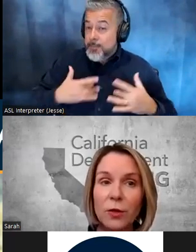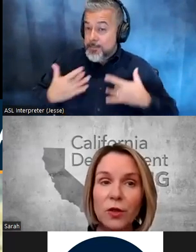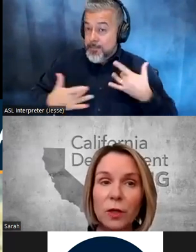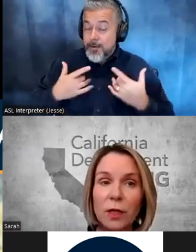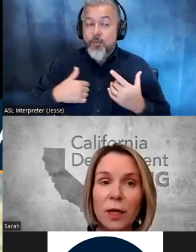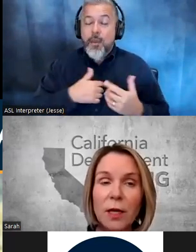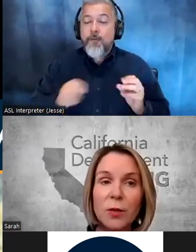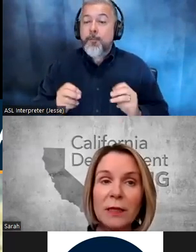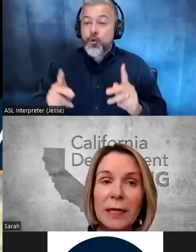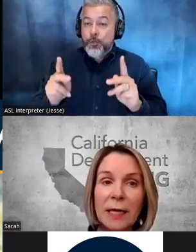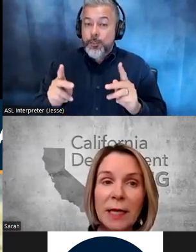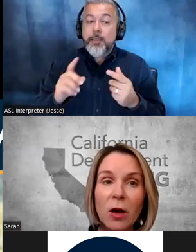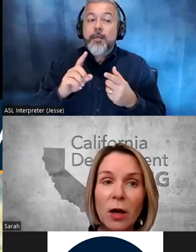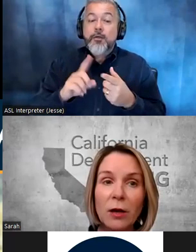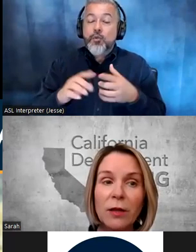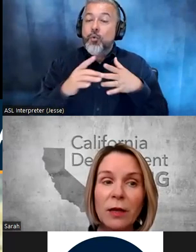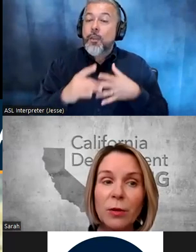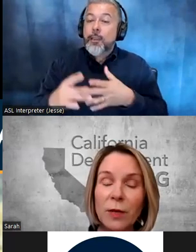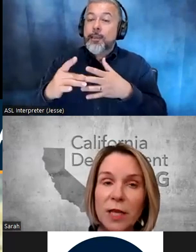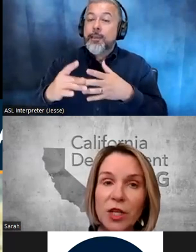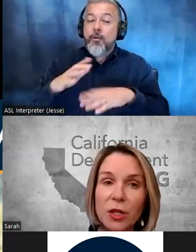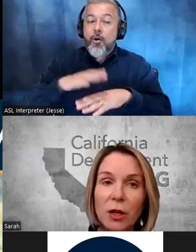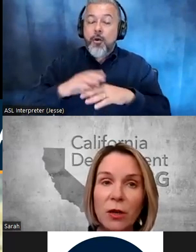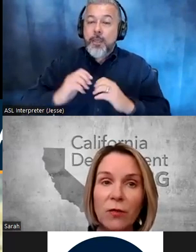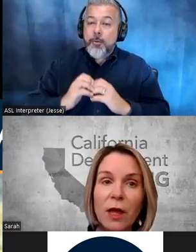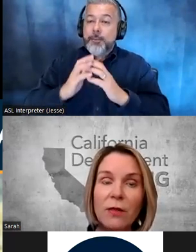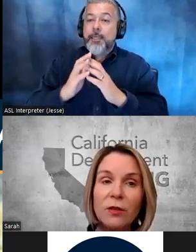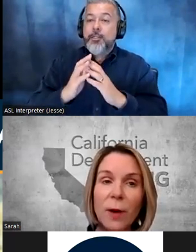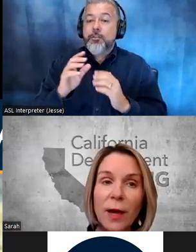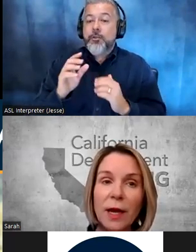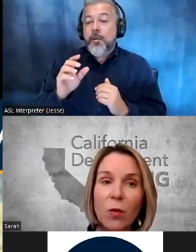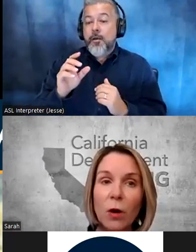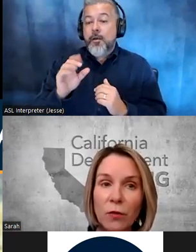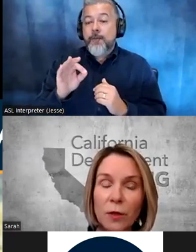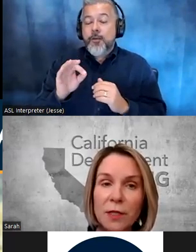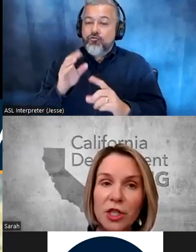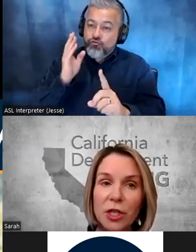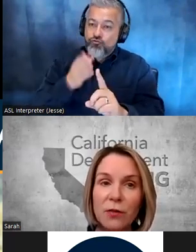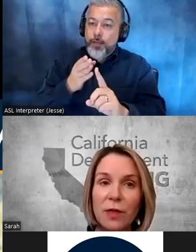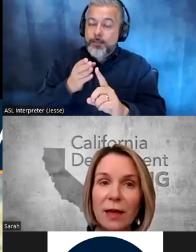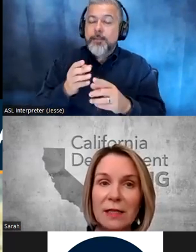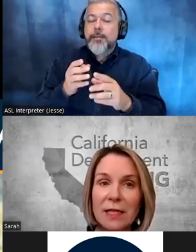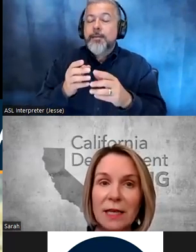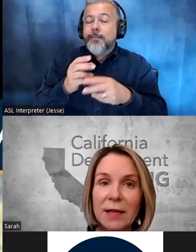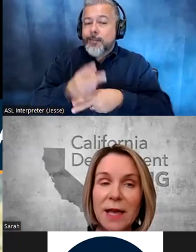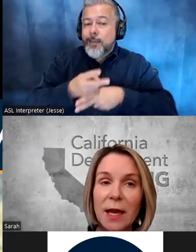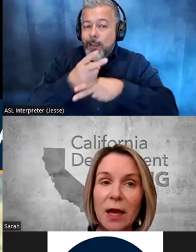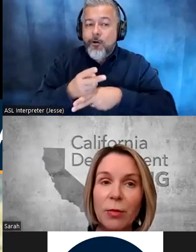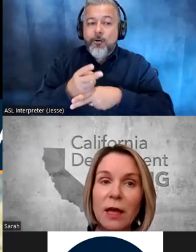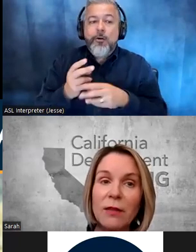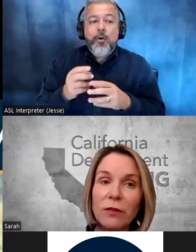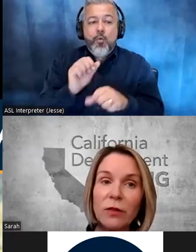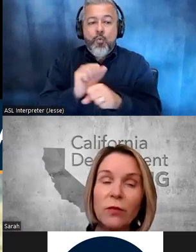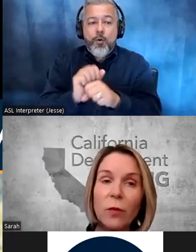an opportunity to be leading on the implementation of the direct care workforce initiative that CDA is heading